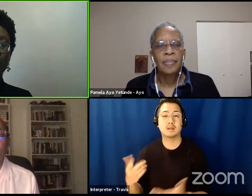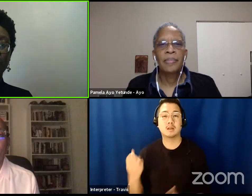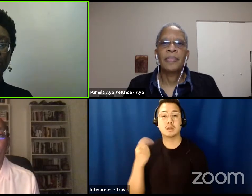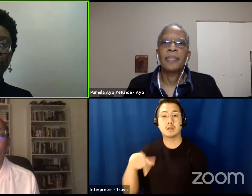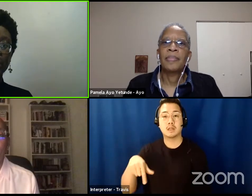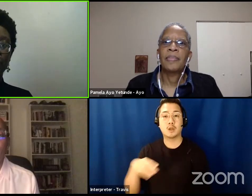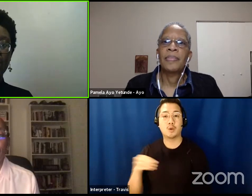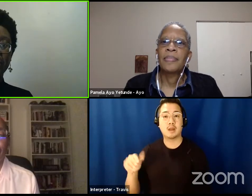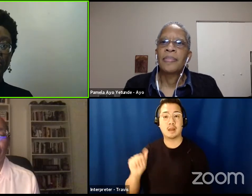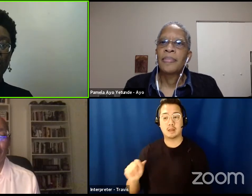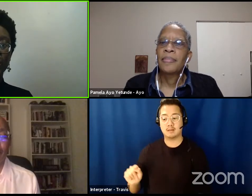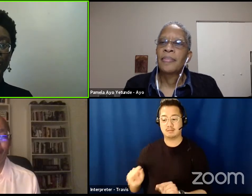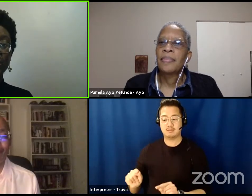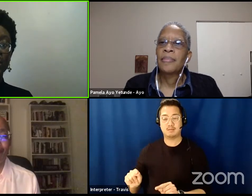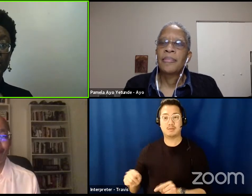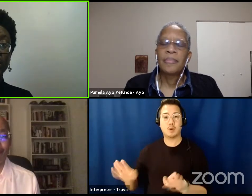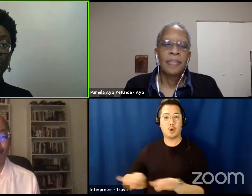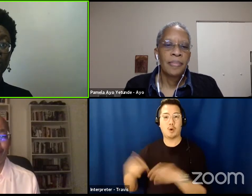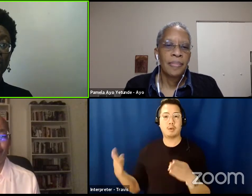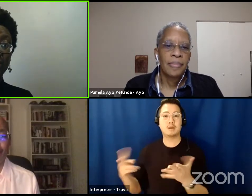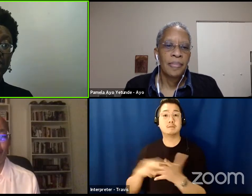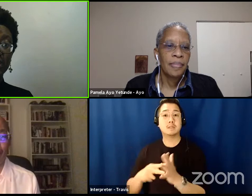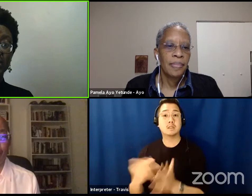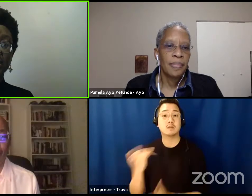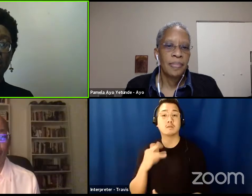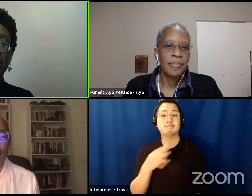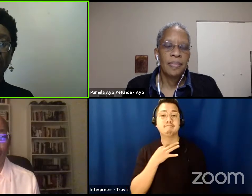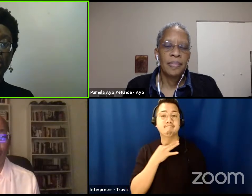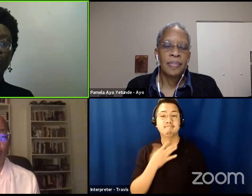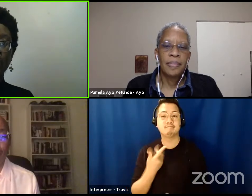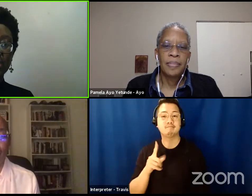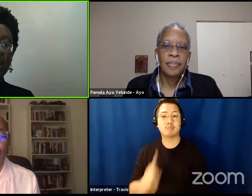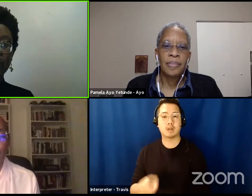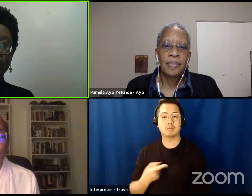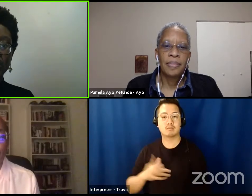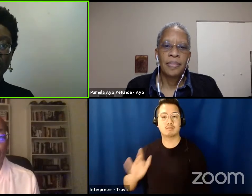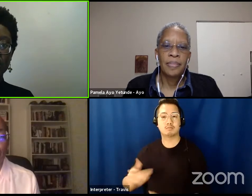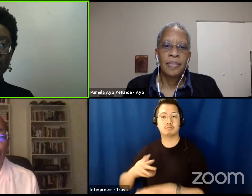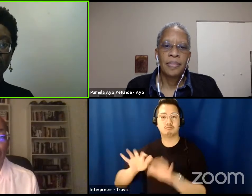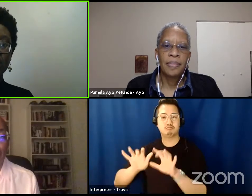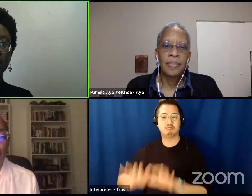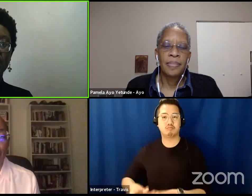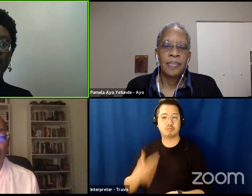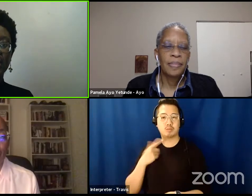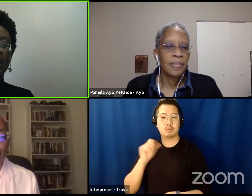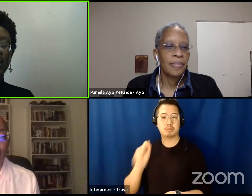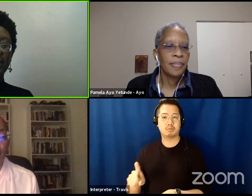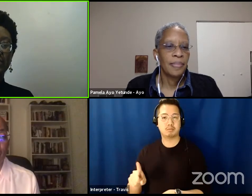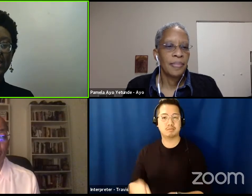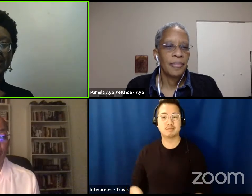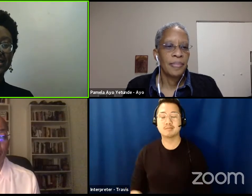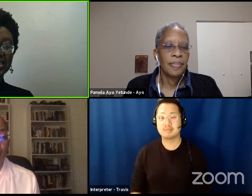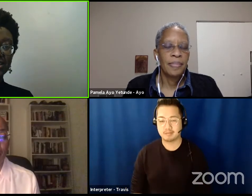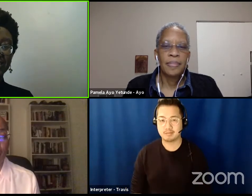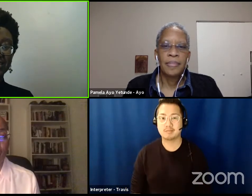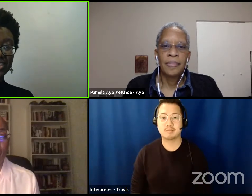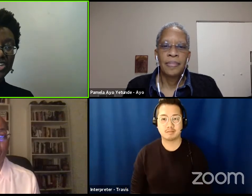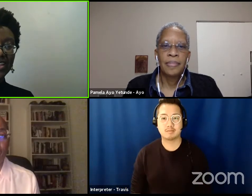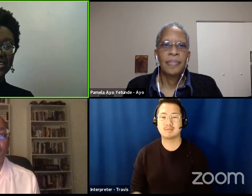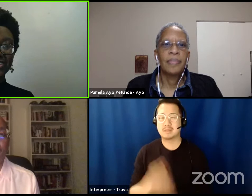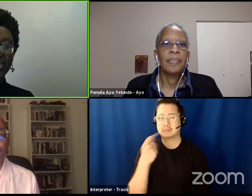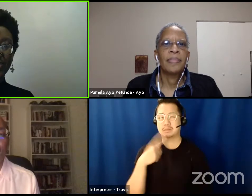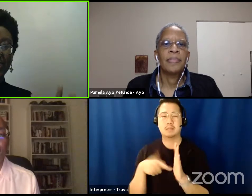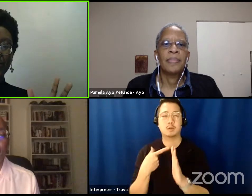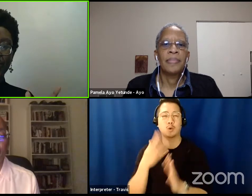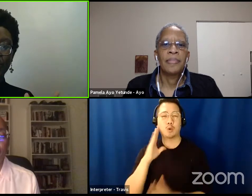open. So feel free to drop in questions in the Q&A box that come up during the conversation this evening. They easily get lost in the